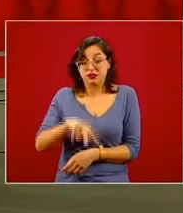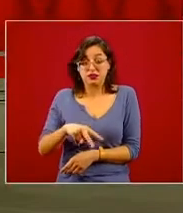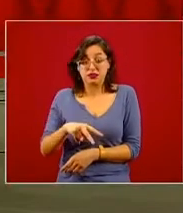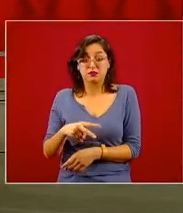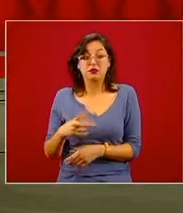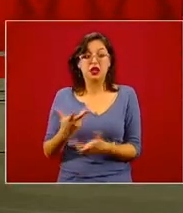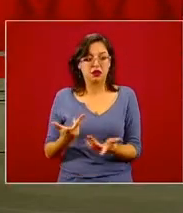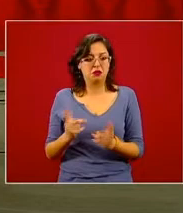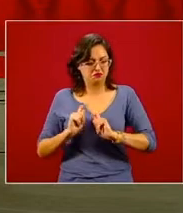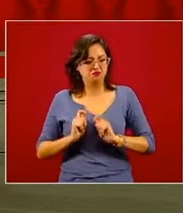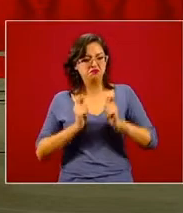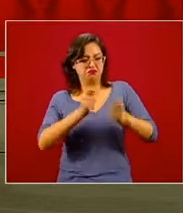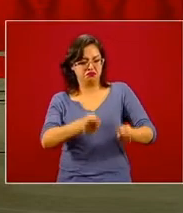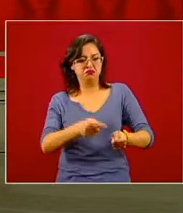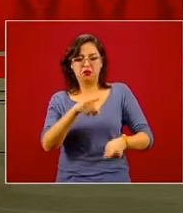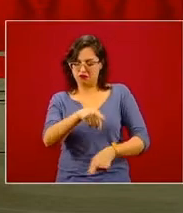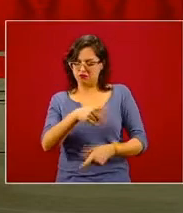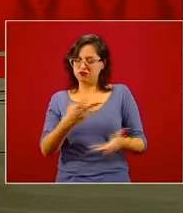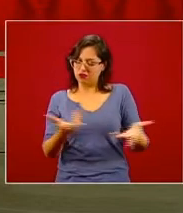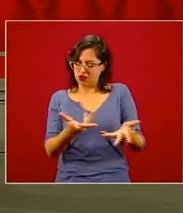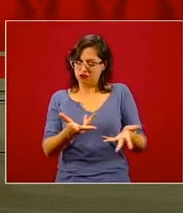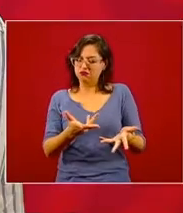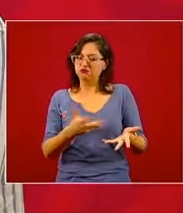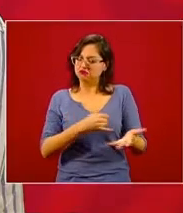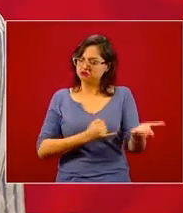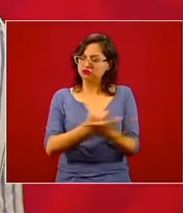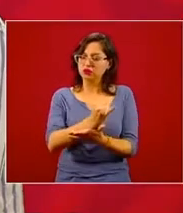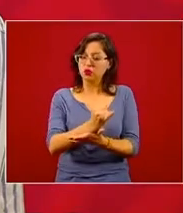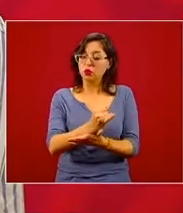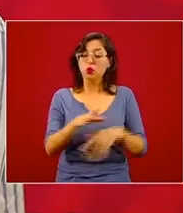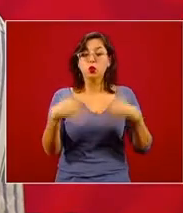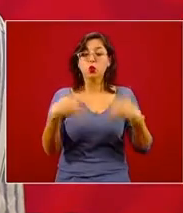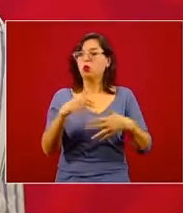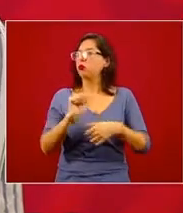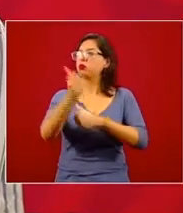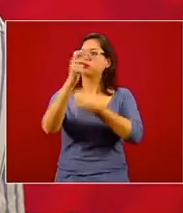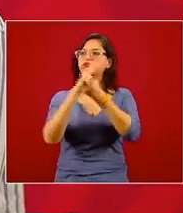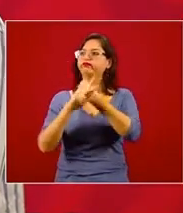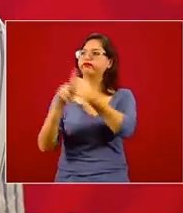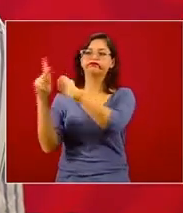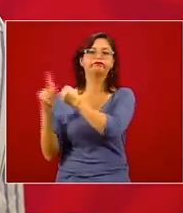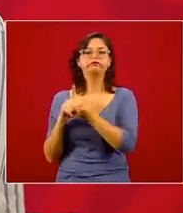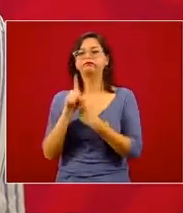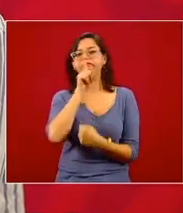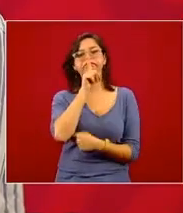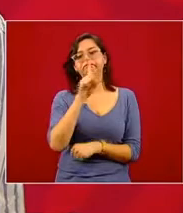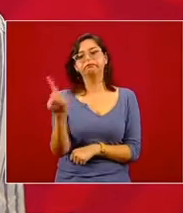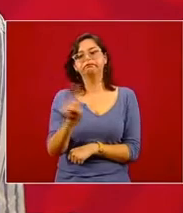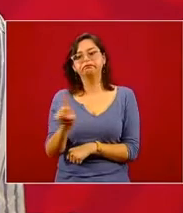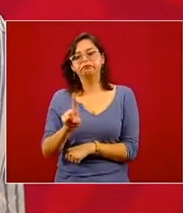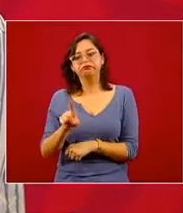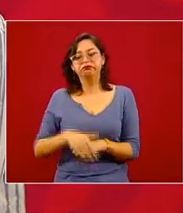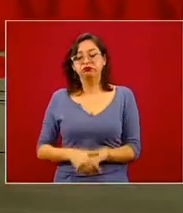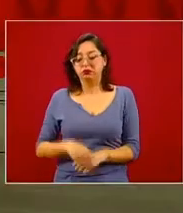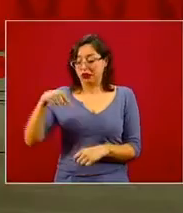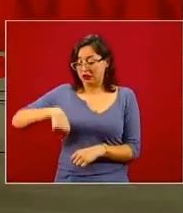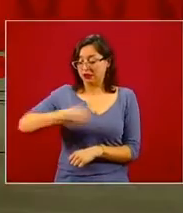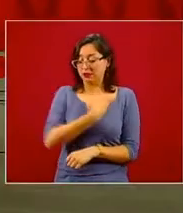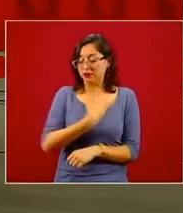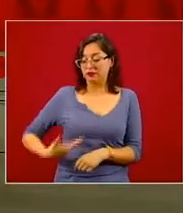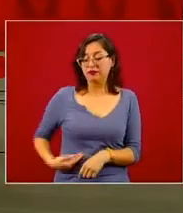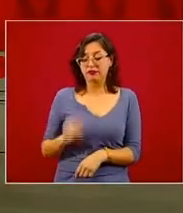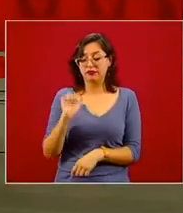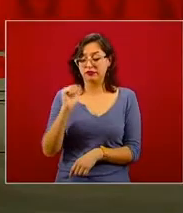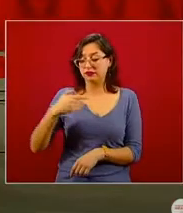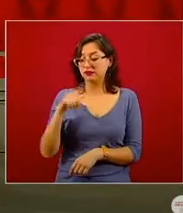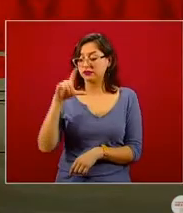every regulation. But I think that it is pretty clear how in Mexico, in contrast with